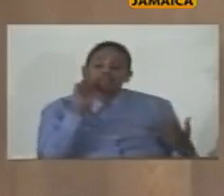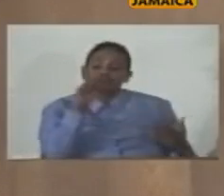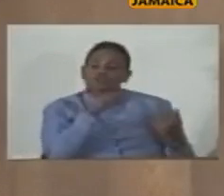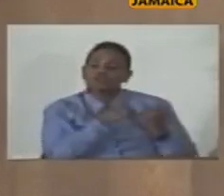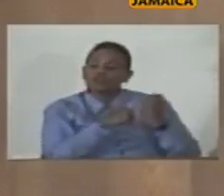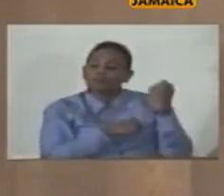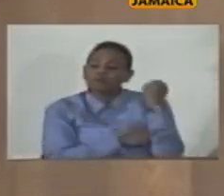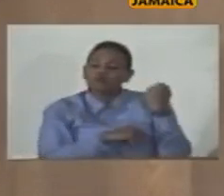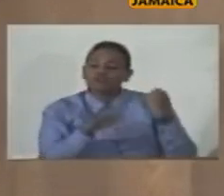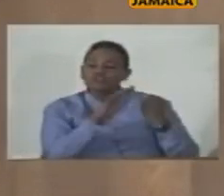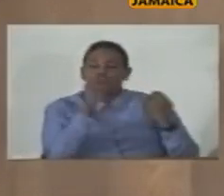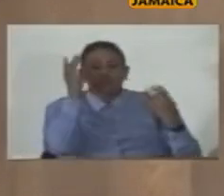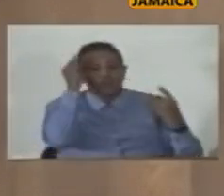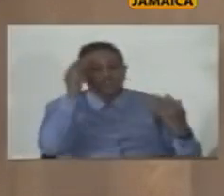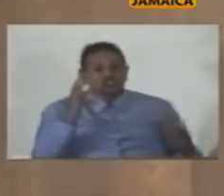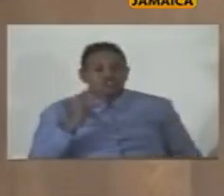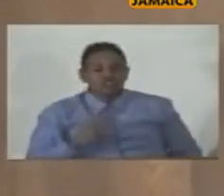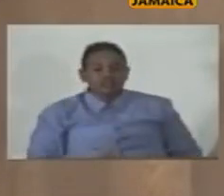concerns.